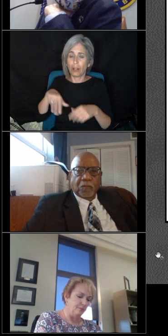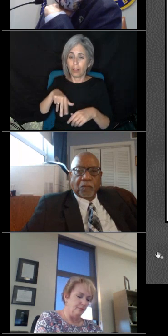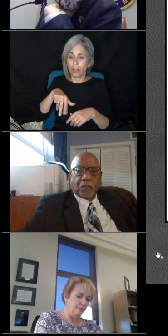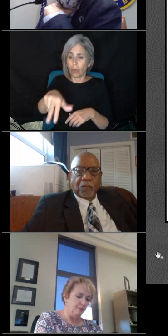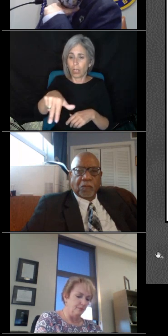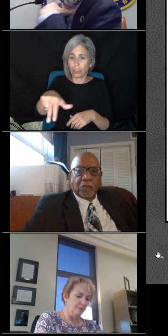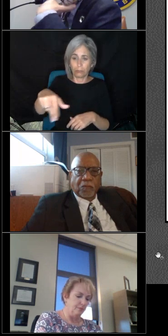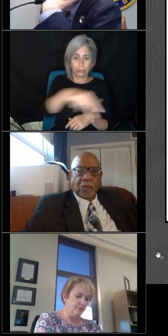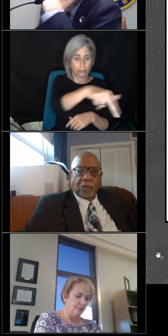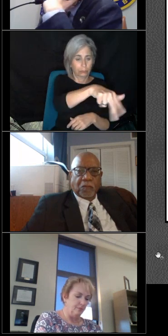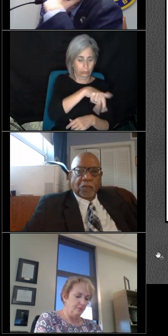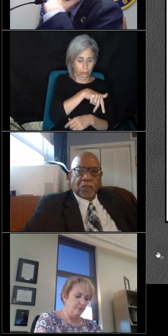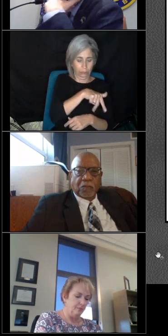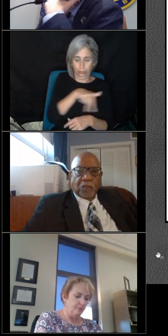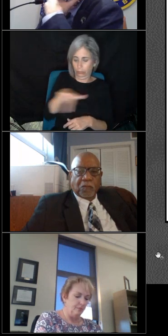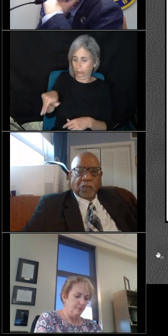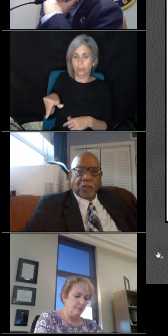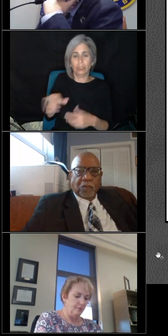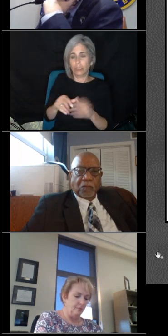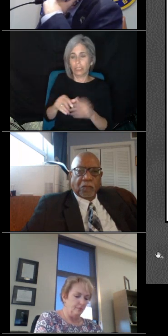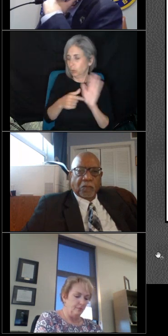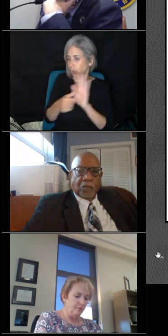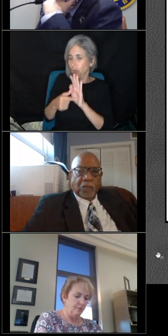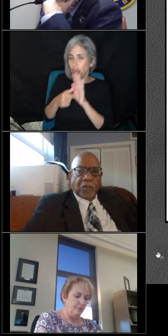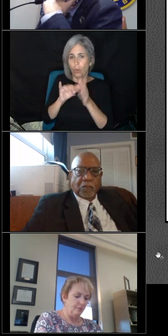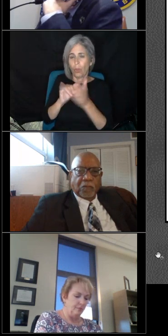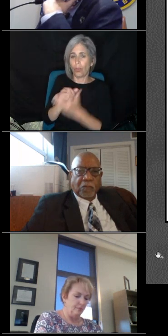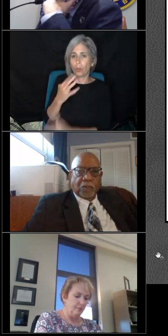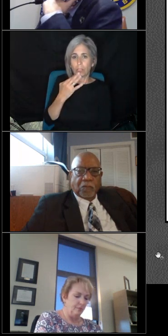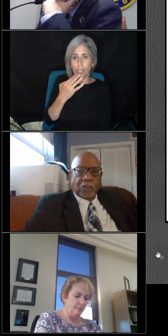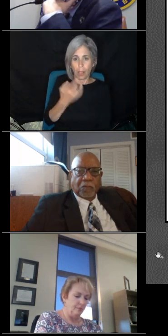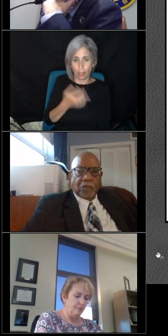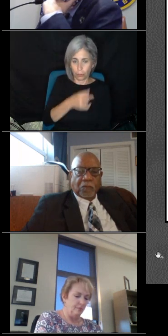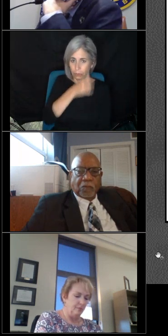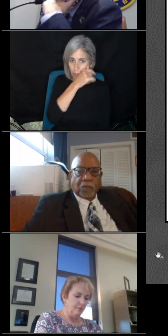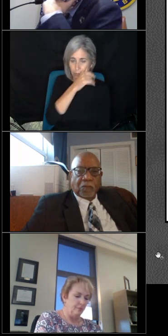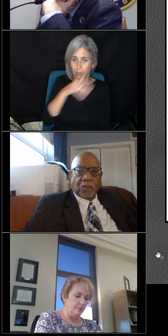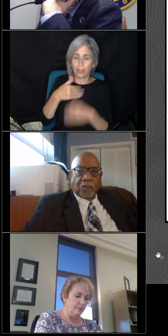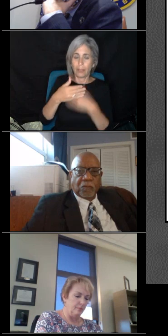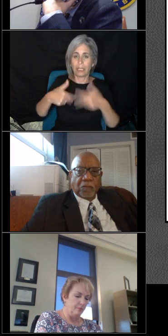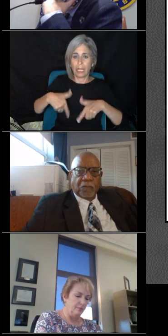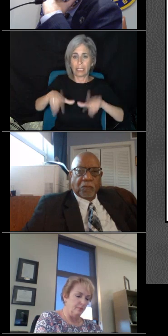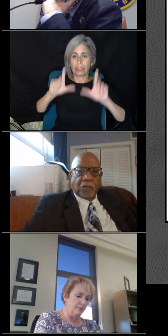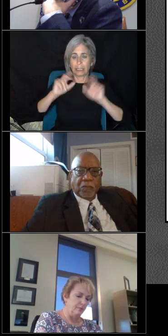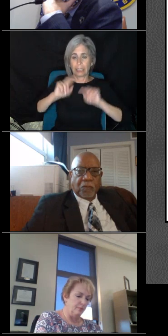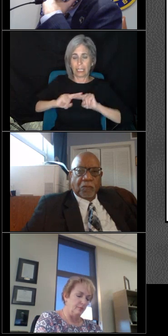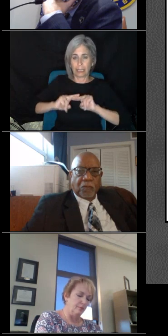side, which kind of reflect those colors. Next slide.